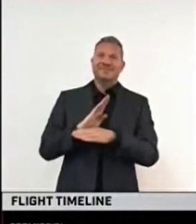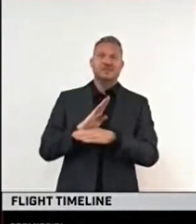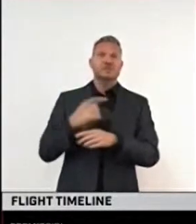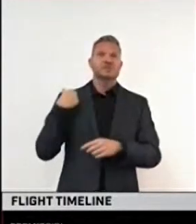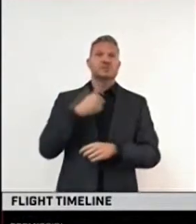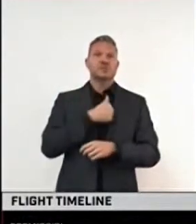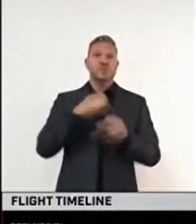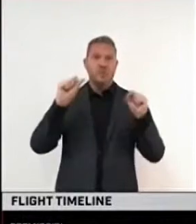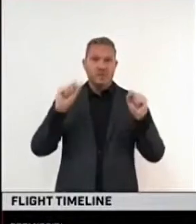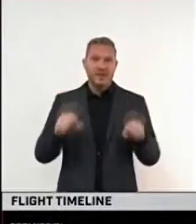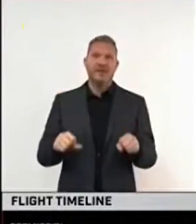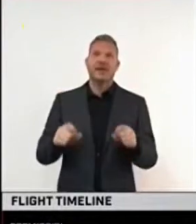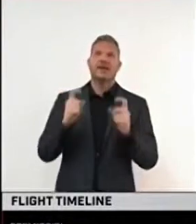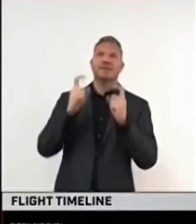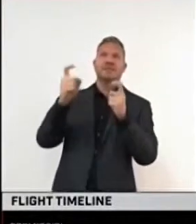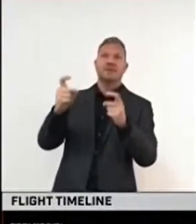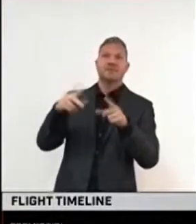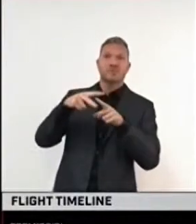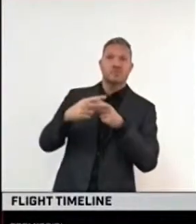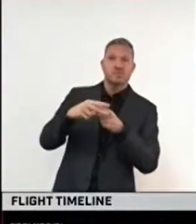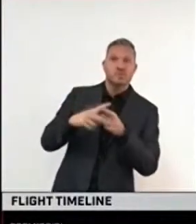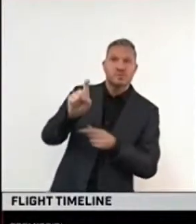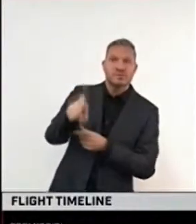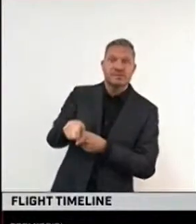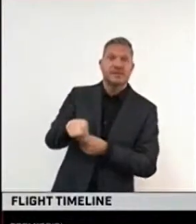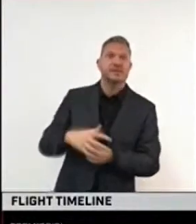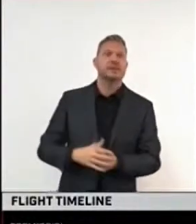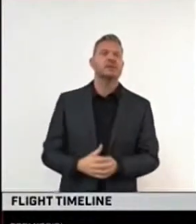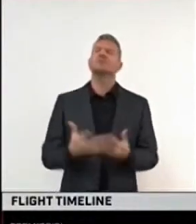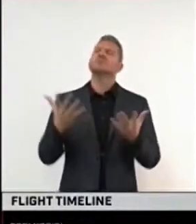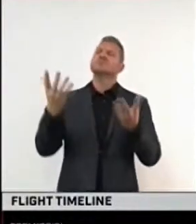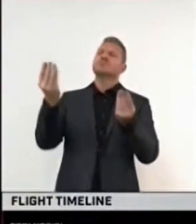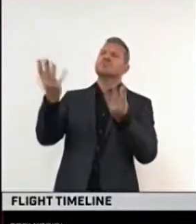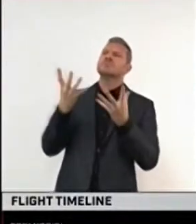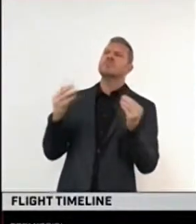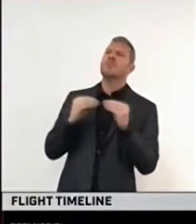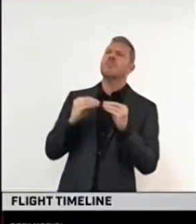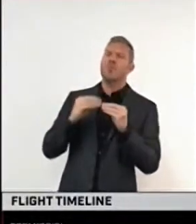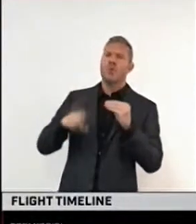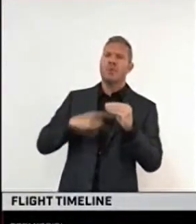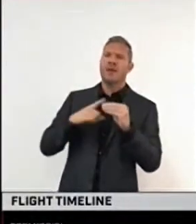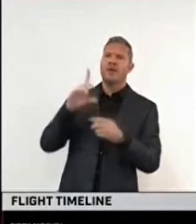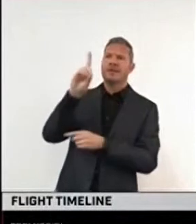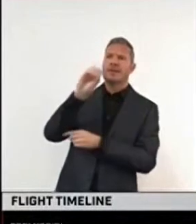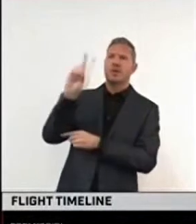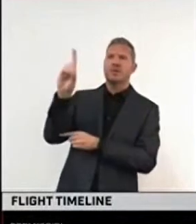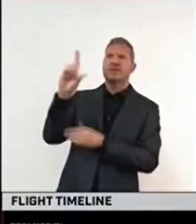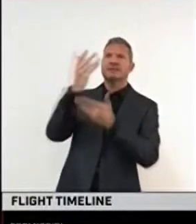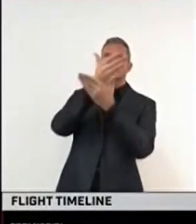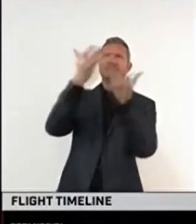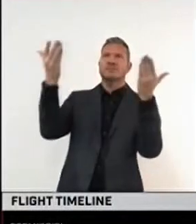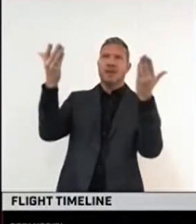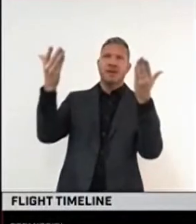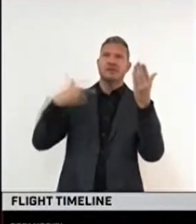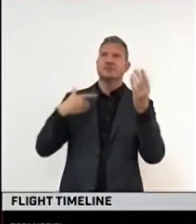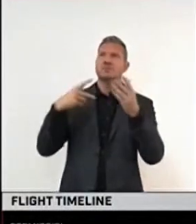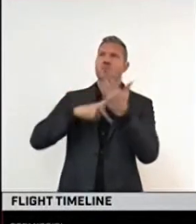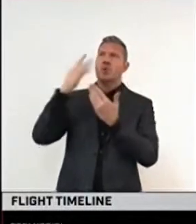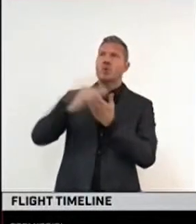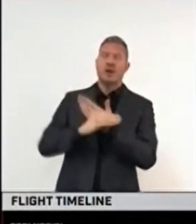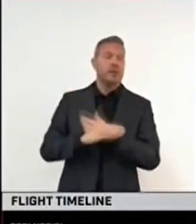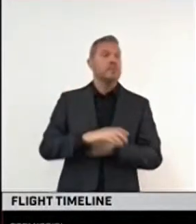warfighter the tools that they need. Excellent. So tell us more about DoD Space Test Program, who you are and what you accomplish. Absolutely. So the Space